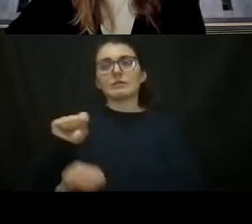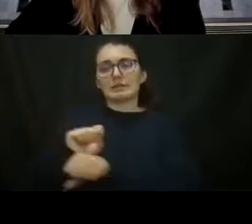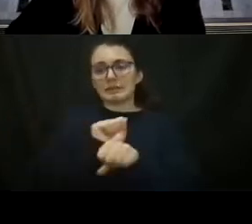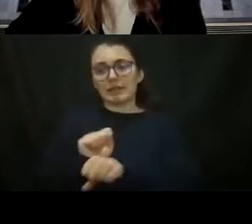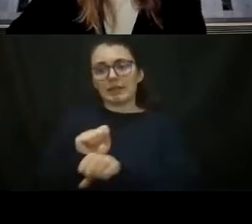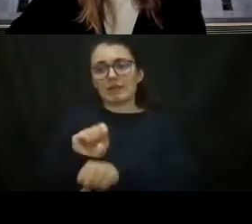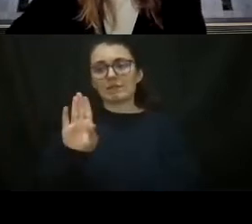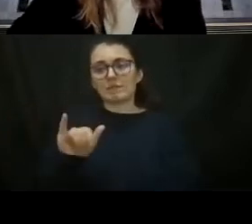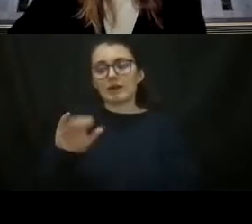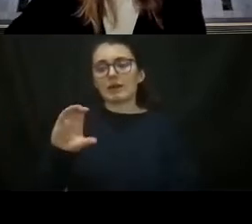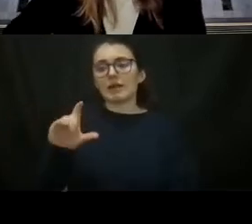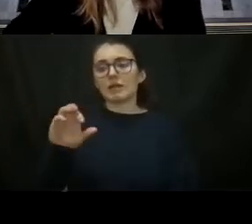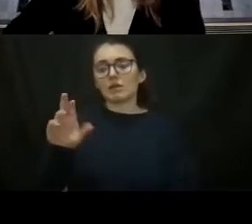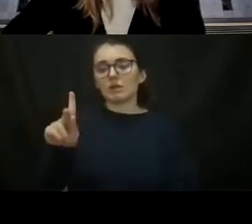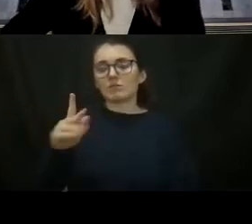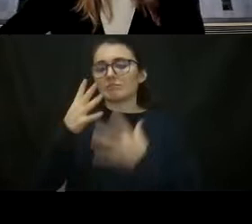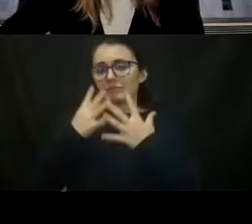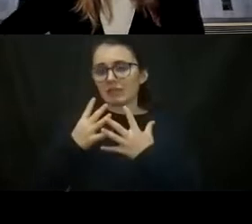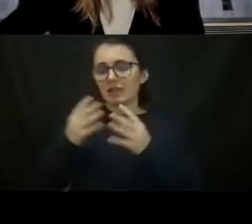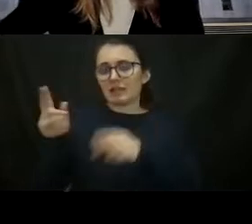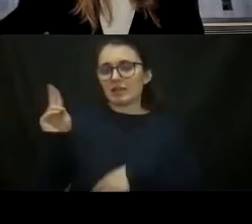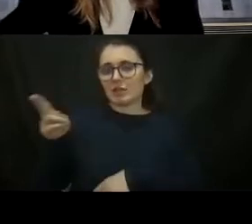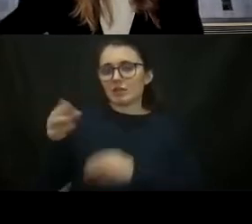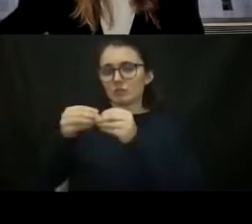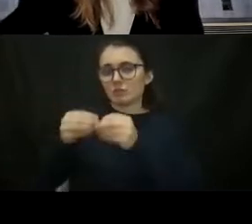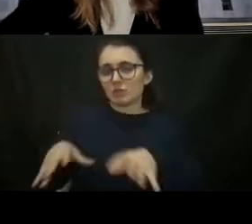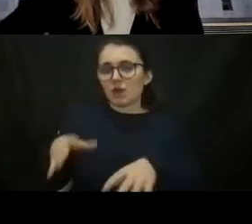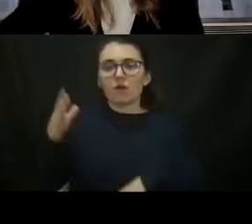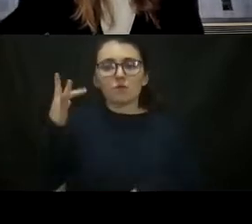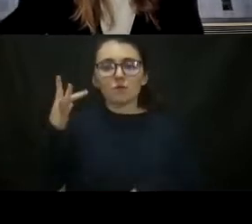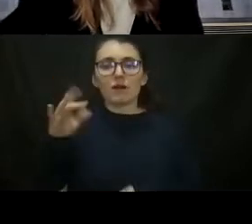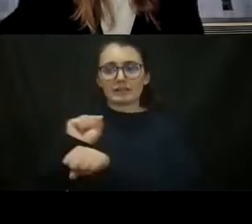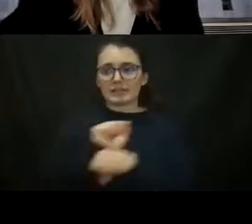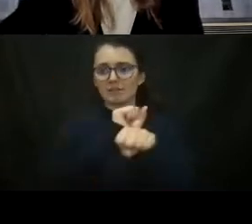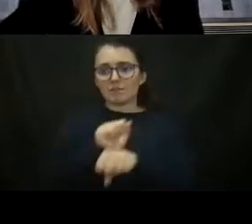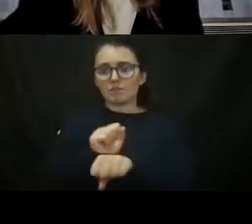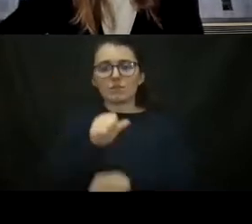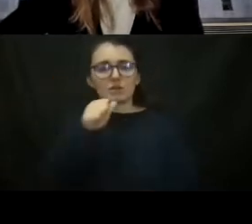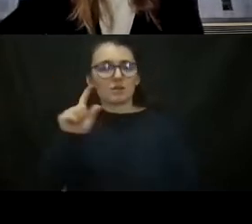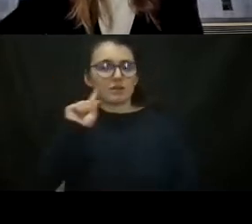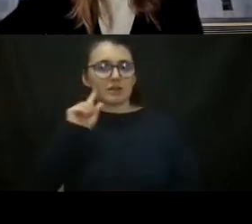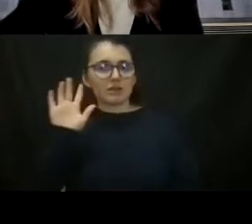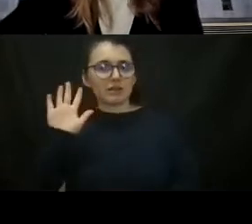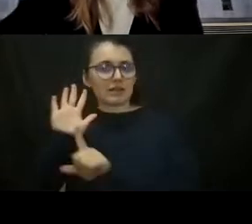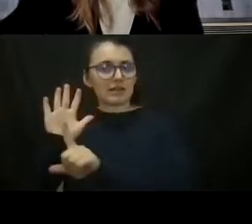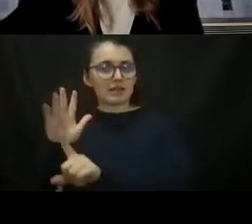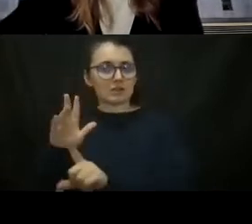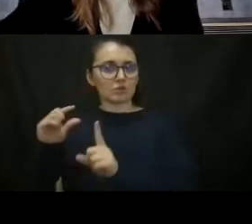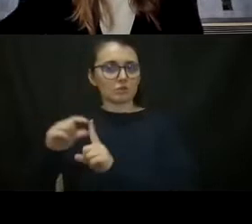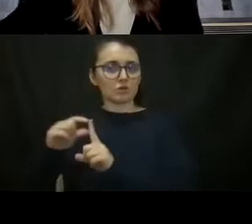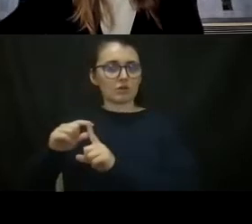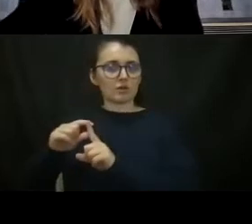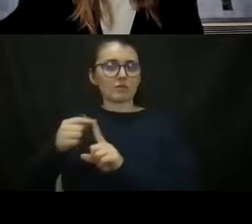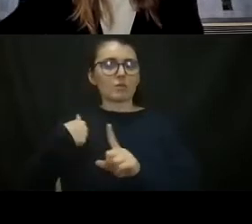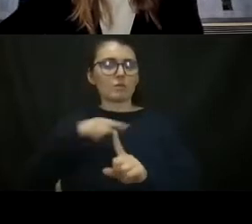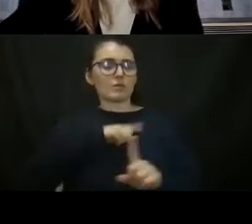a lot of his story was kind of lost to the condition of slavery. We don't hear a lot of it from his own words. We've gleaned a lot from